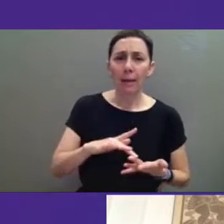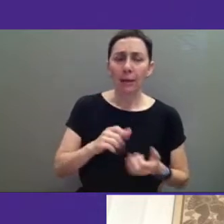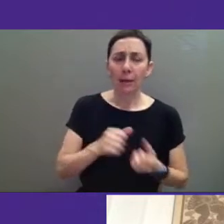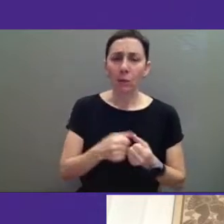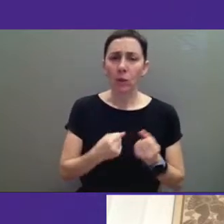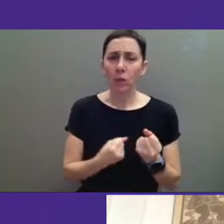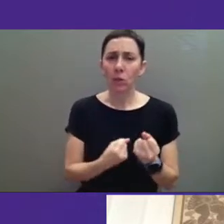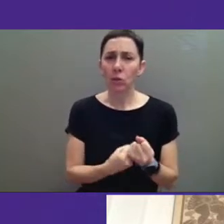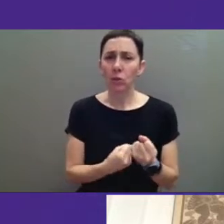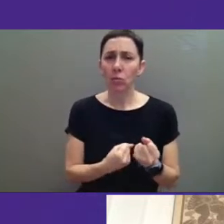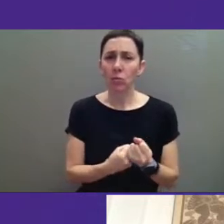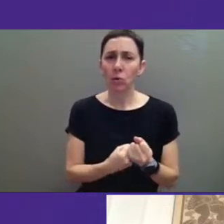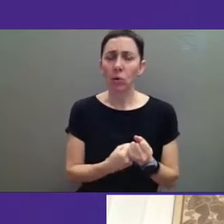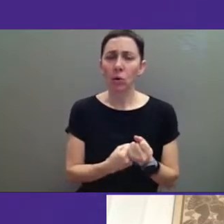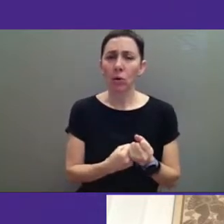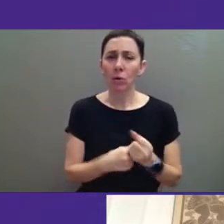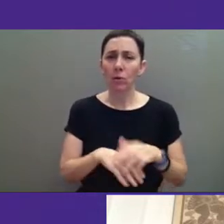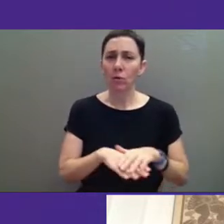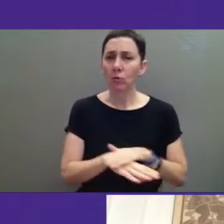how.